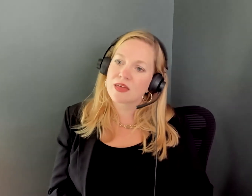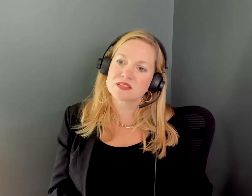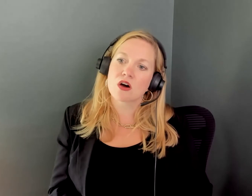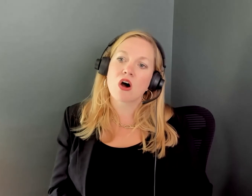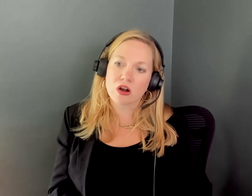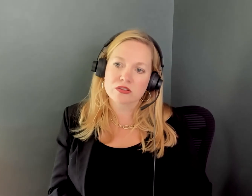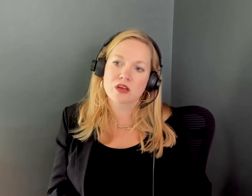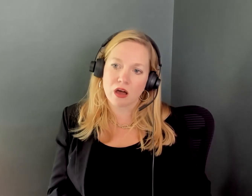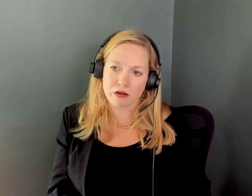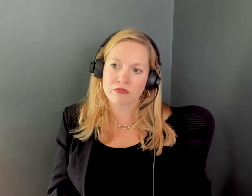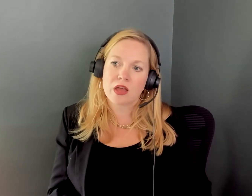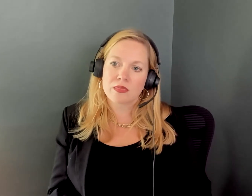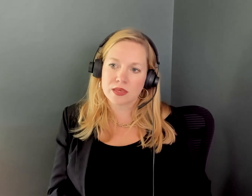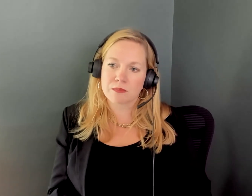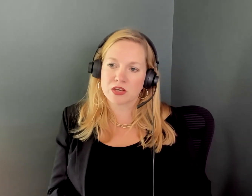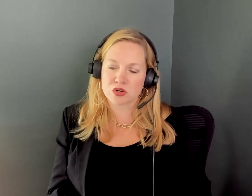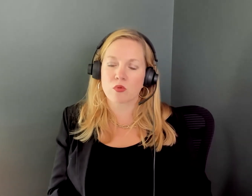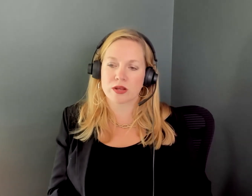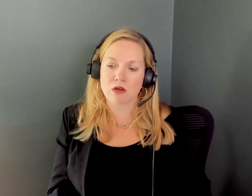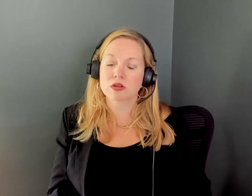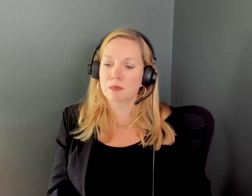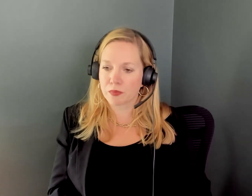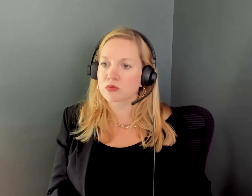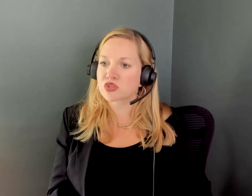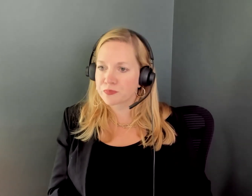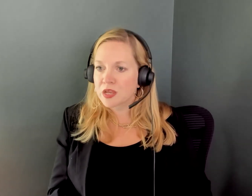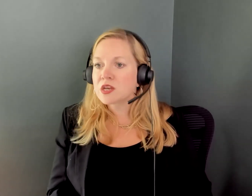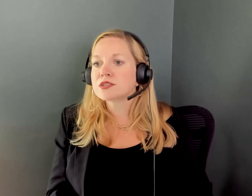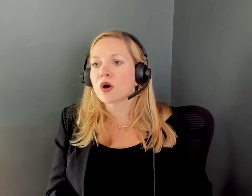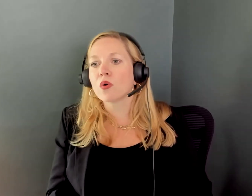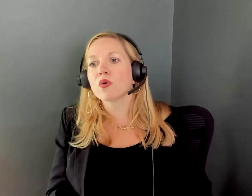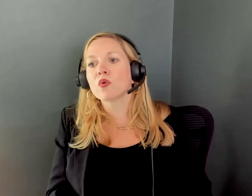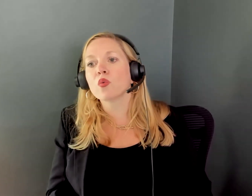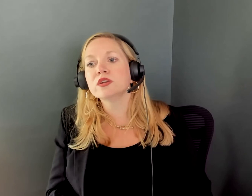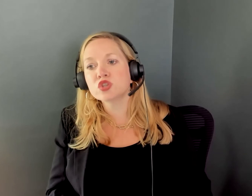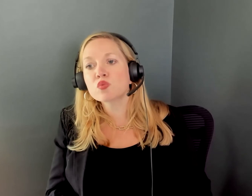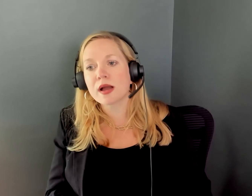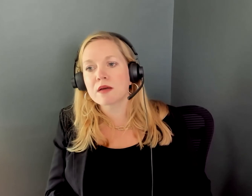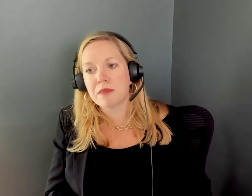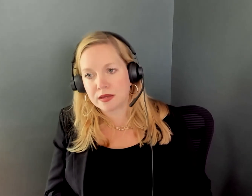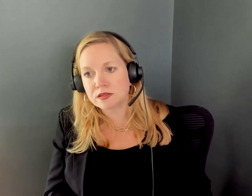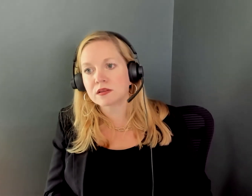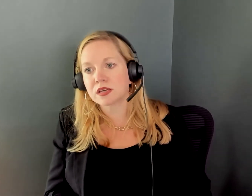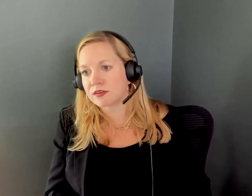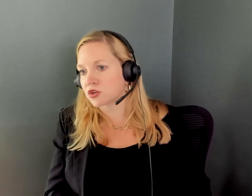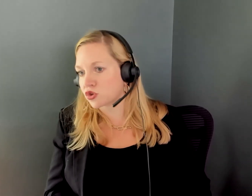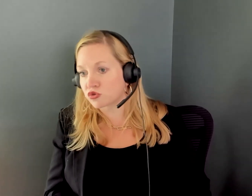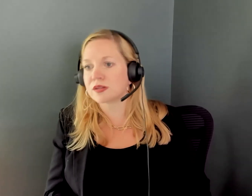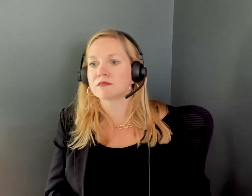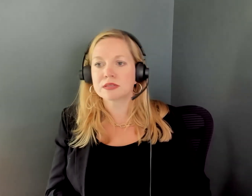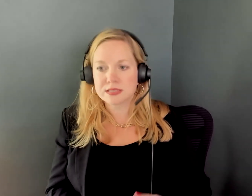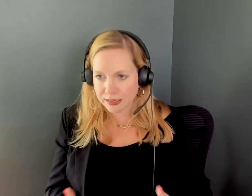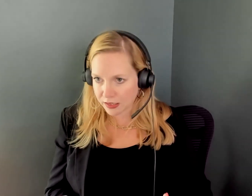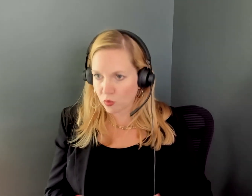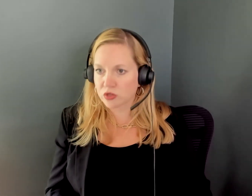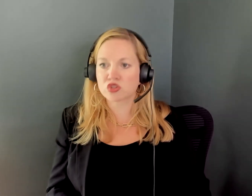is. That's the heart of the patient-reported outcome approach. So we do recommend giving